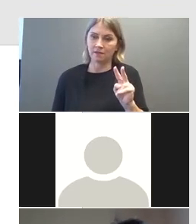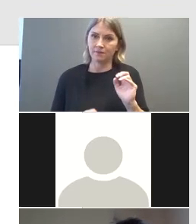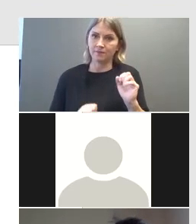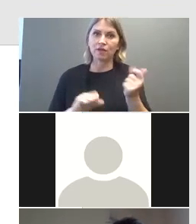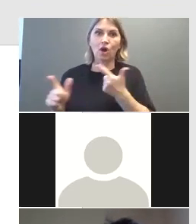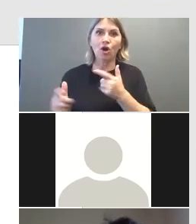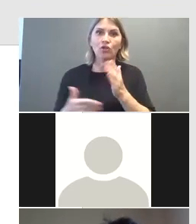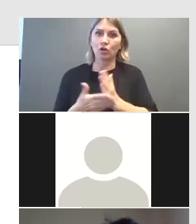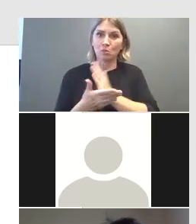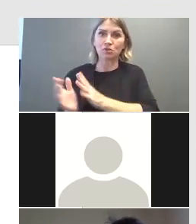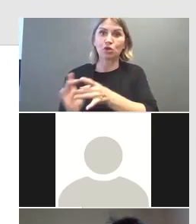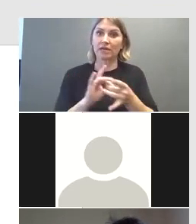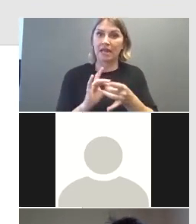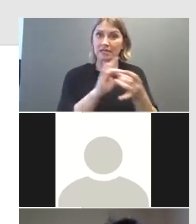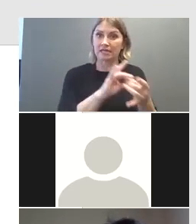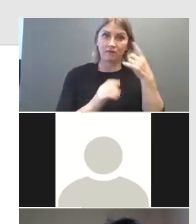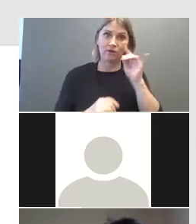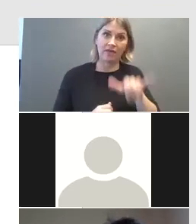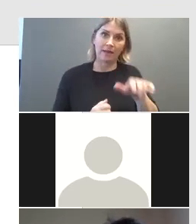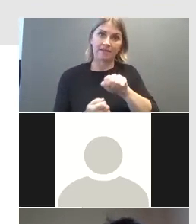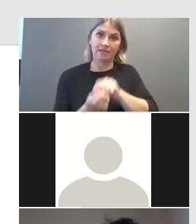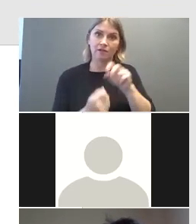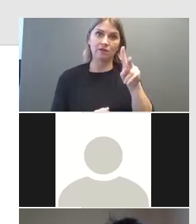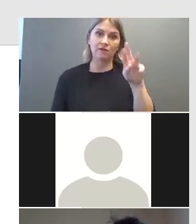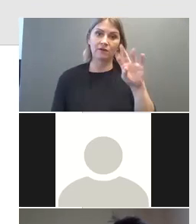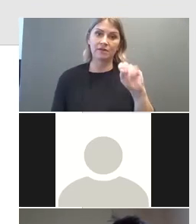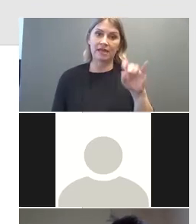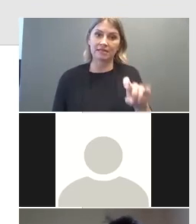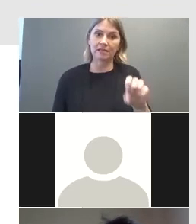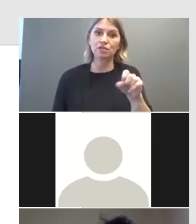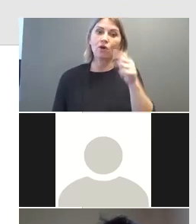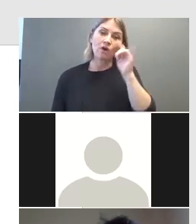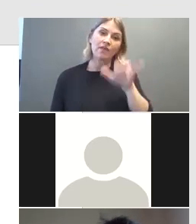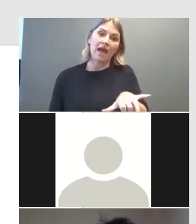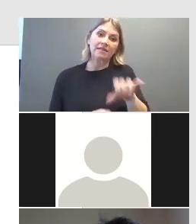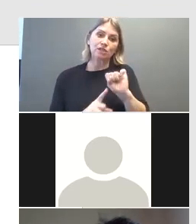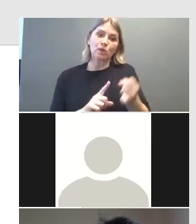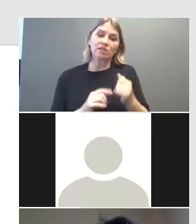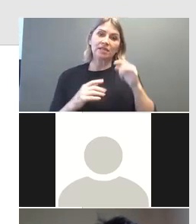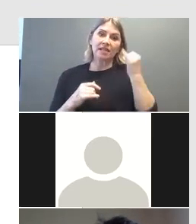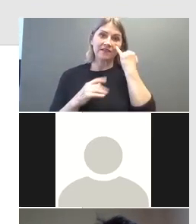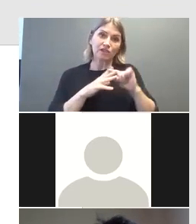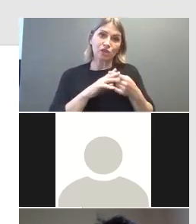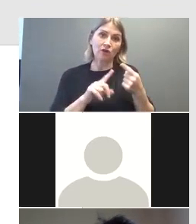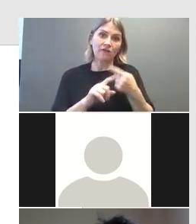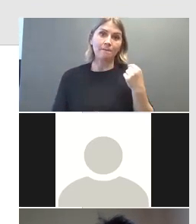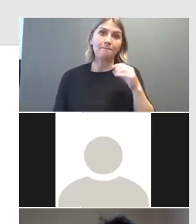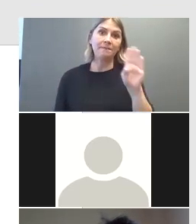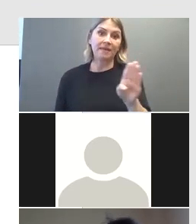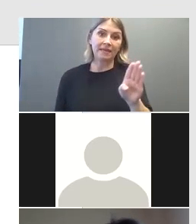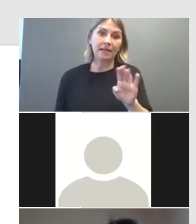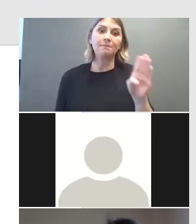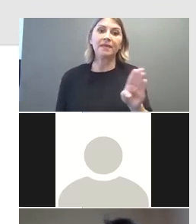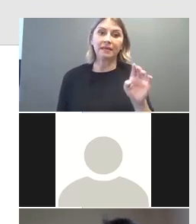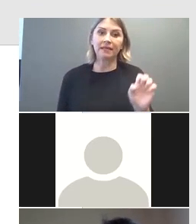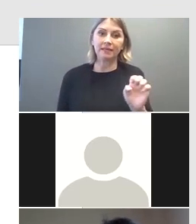that are connected to this particular vertex V. So in that scenario, if I start it from B, I would get B, E, F,